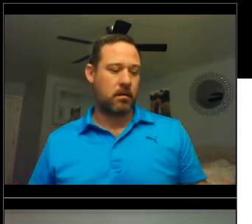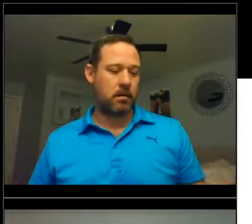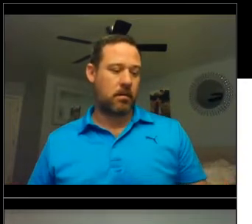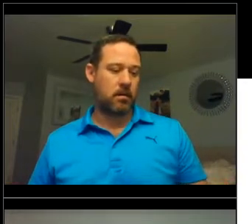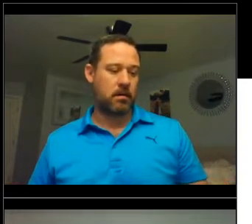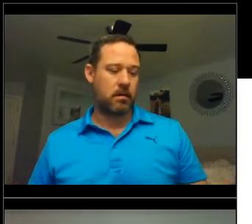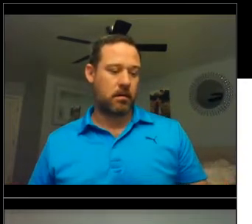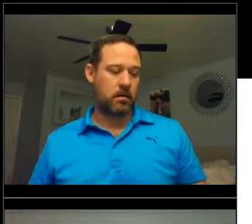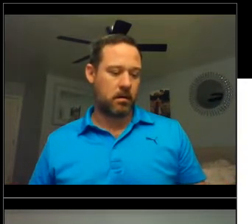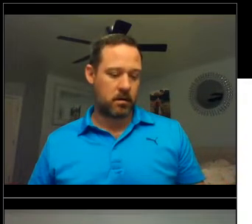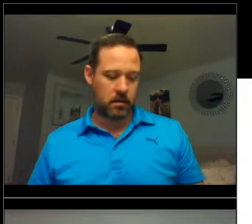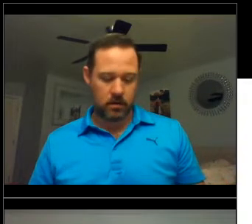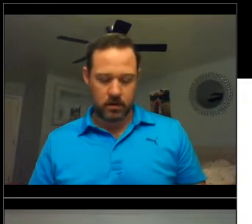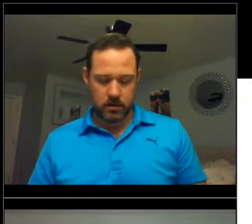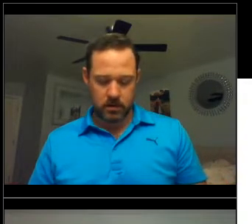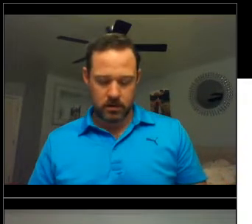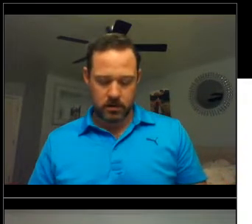Next slide, please.